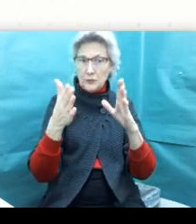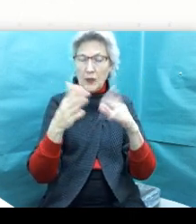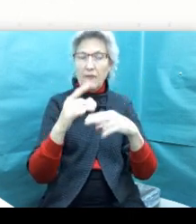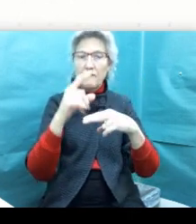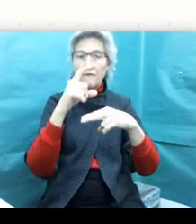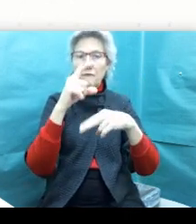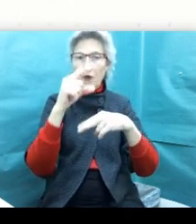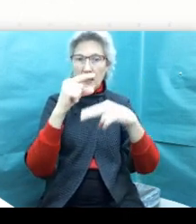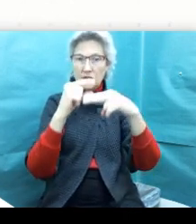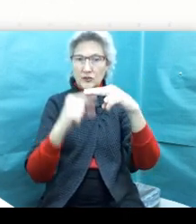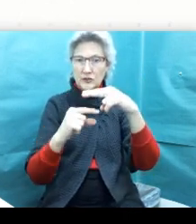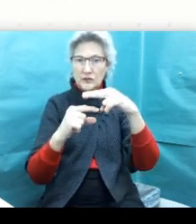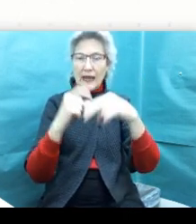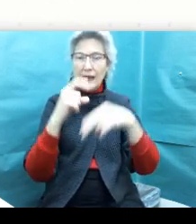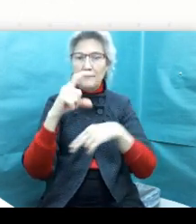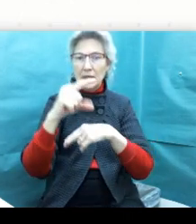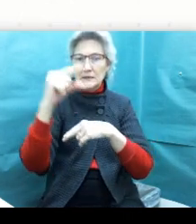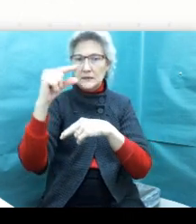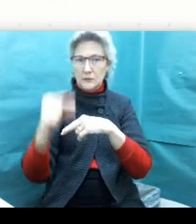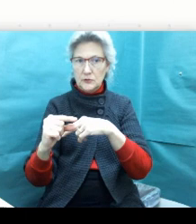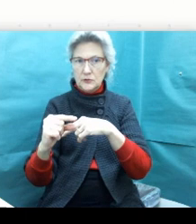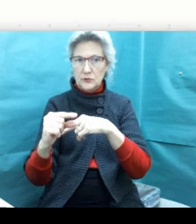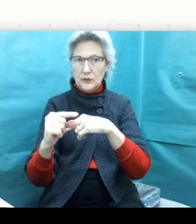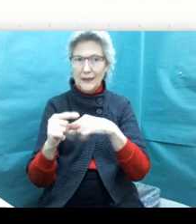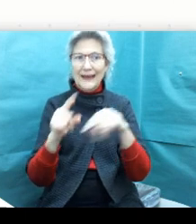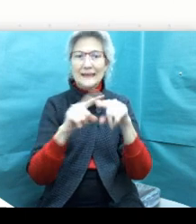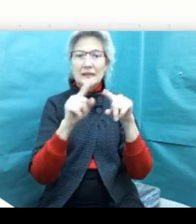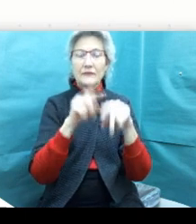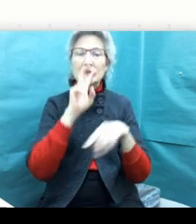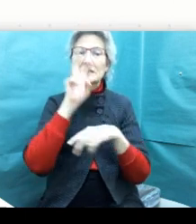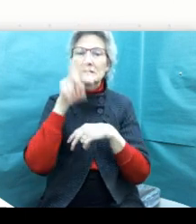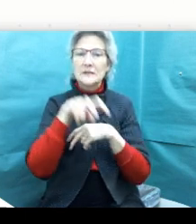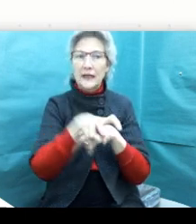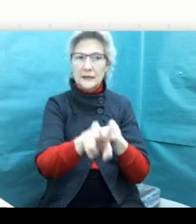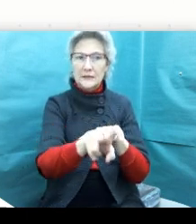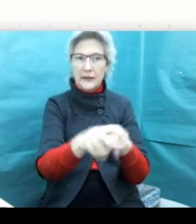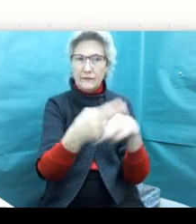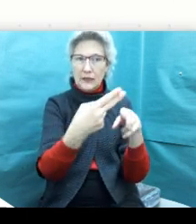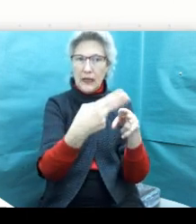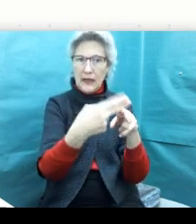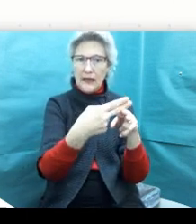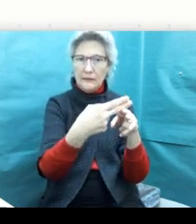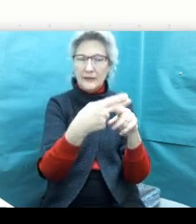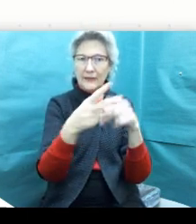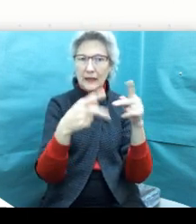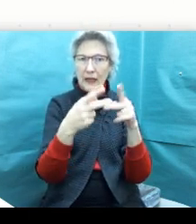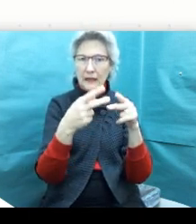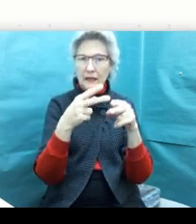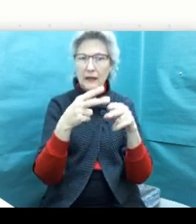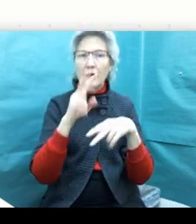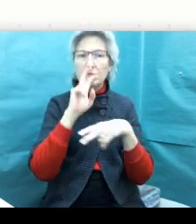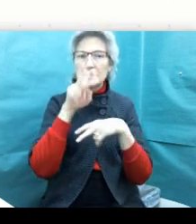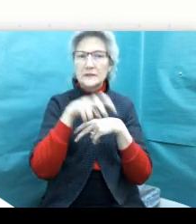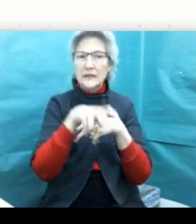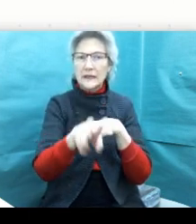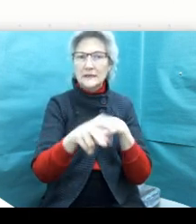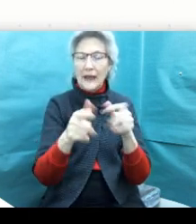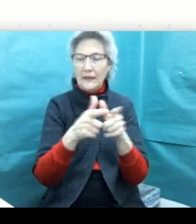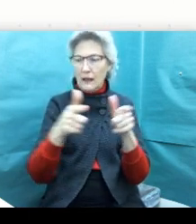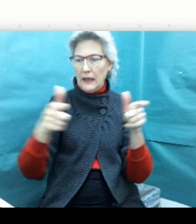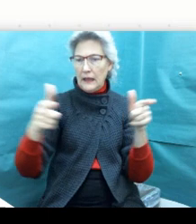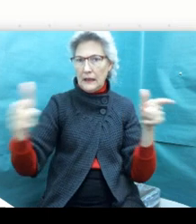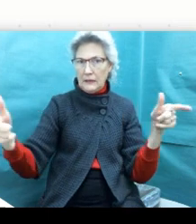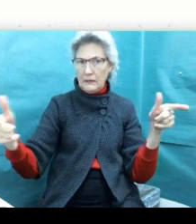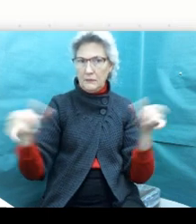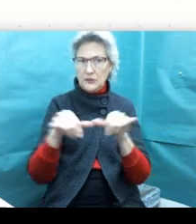a table of different snakes. They have names and tells us the type of snake and then their length. And down